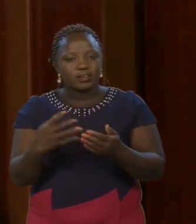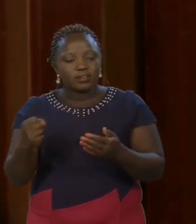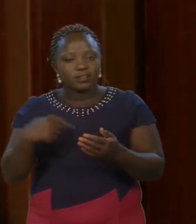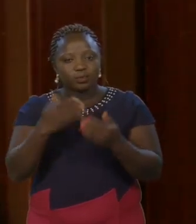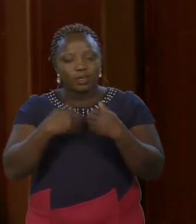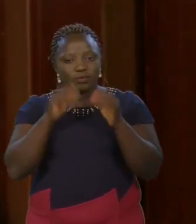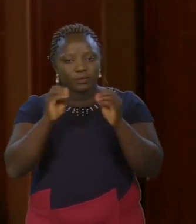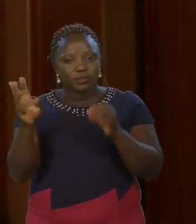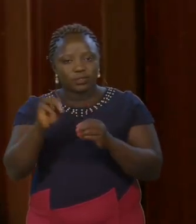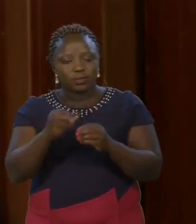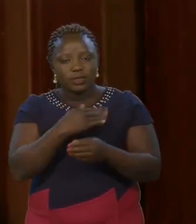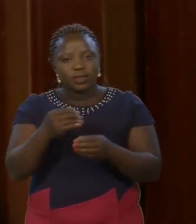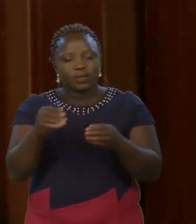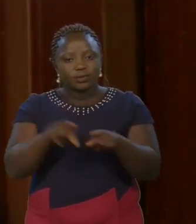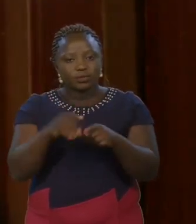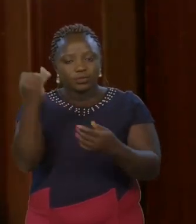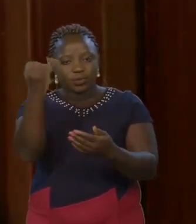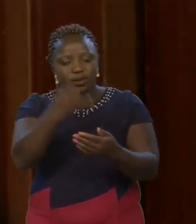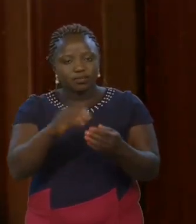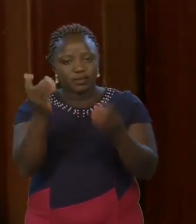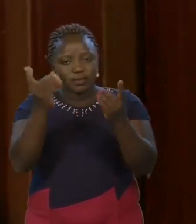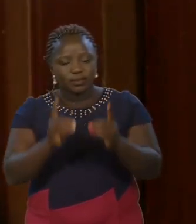things we've done. And then the graphic design,